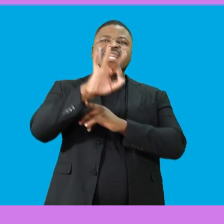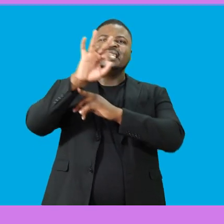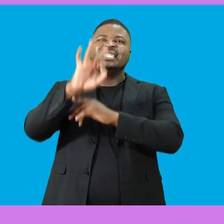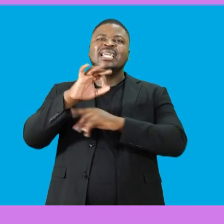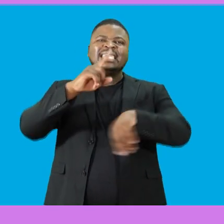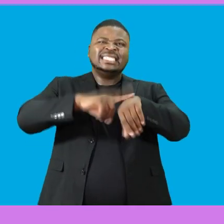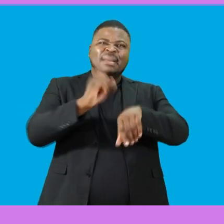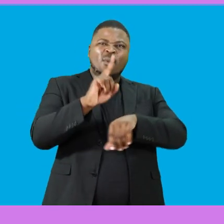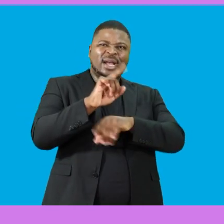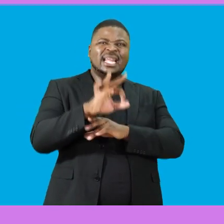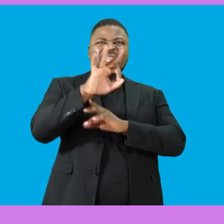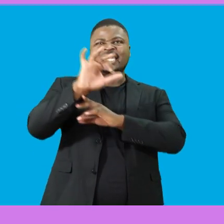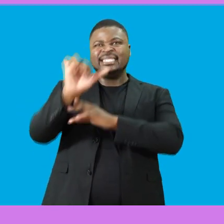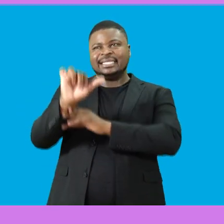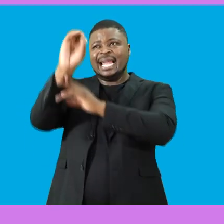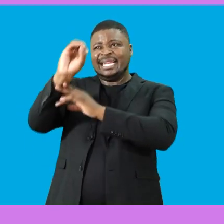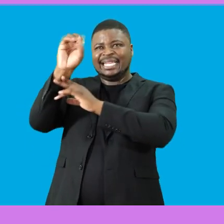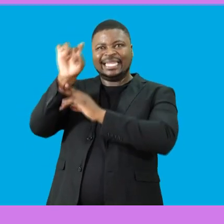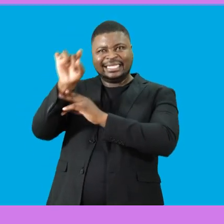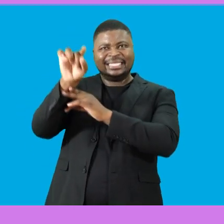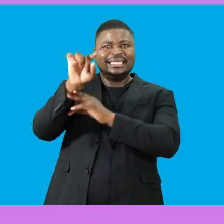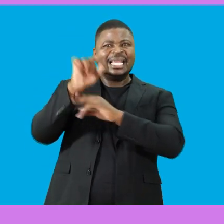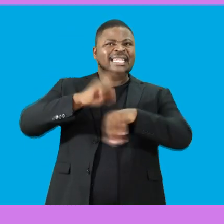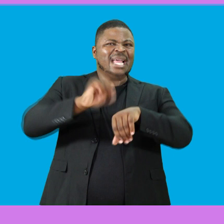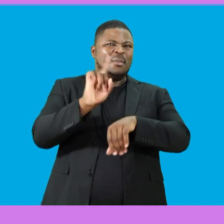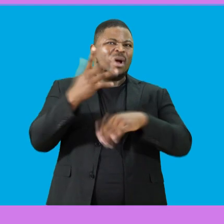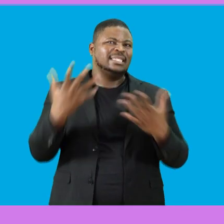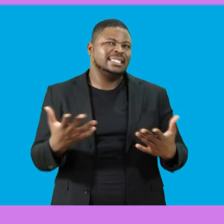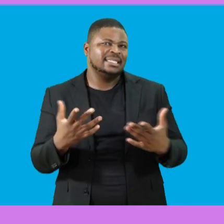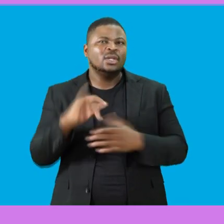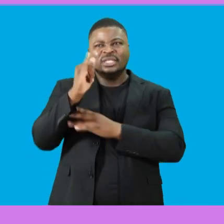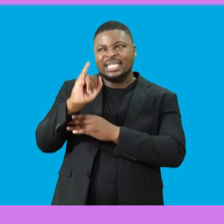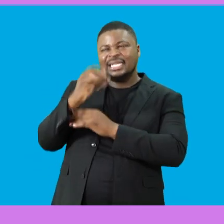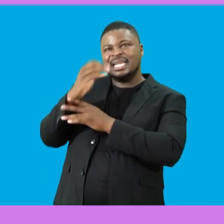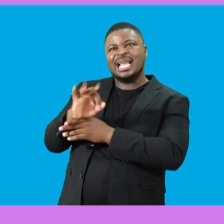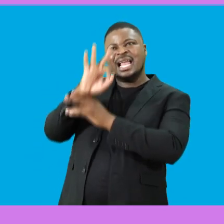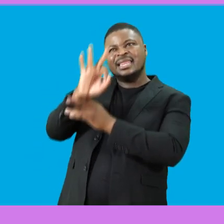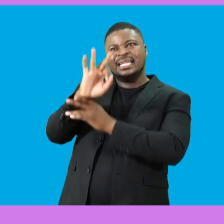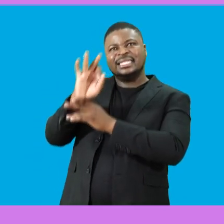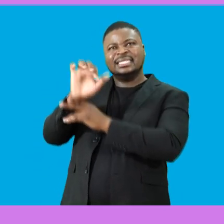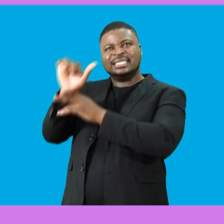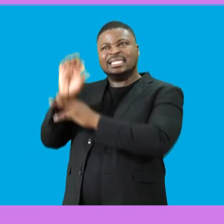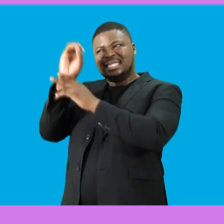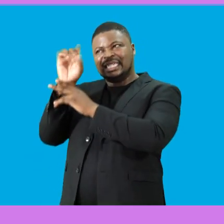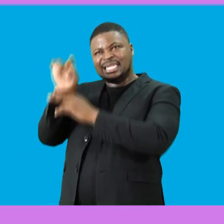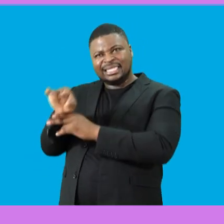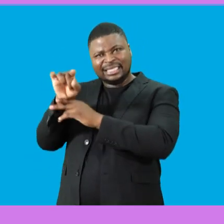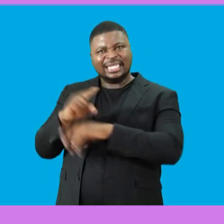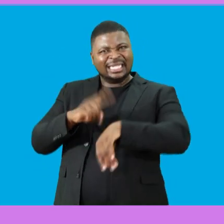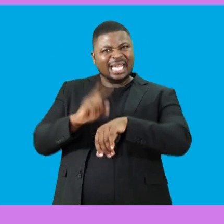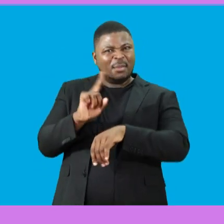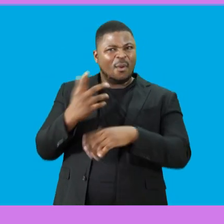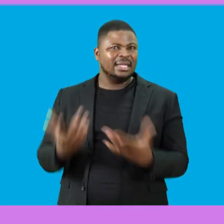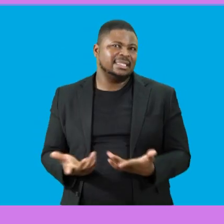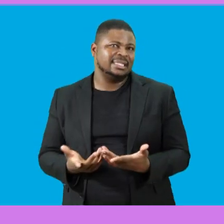our temperature, we check 36, here is 36 degrees Celsius. Then we check at what time was